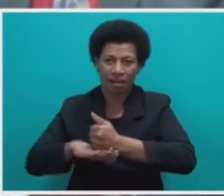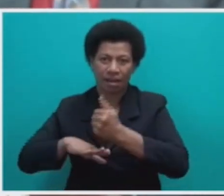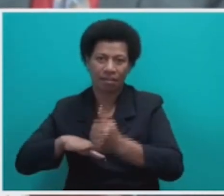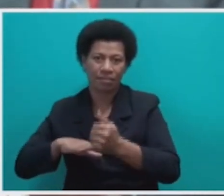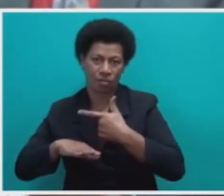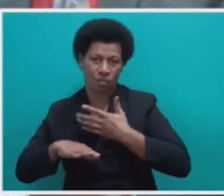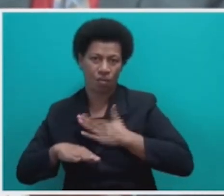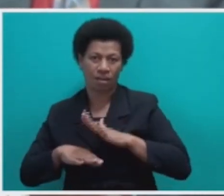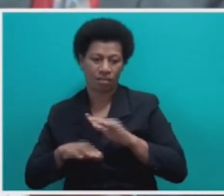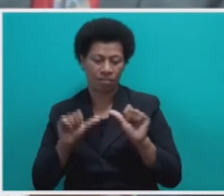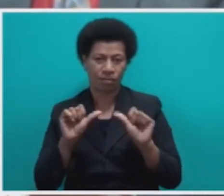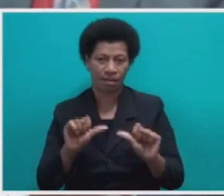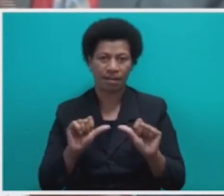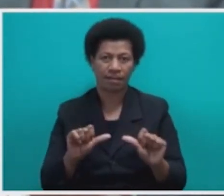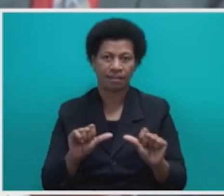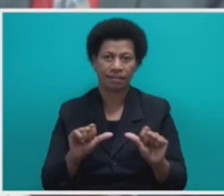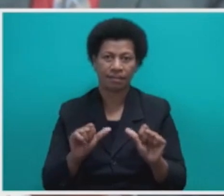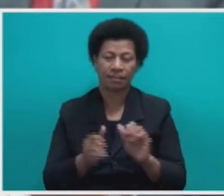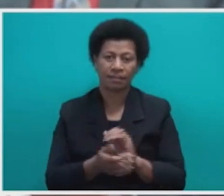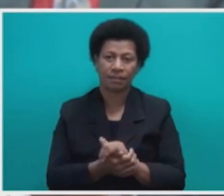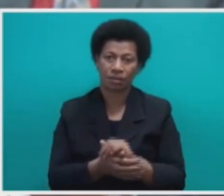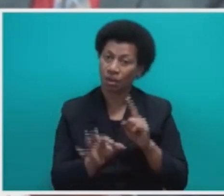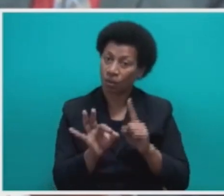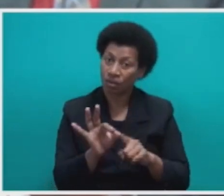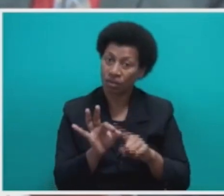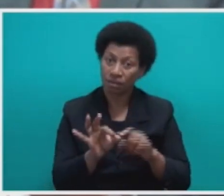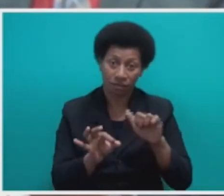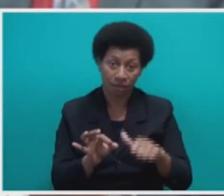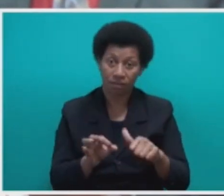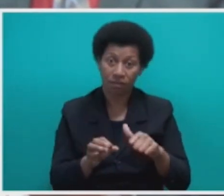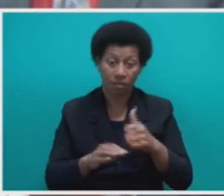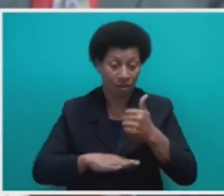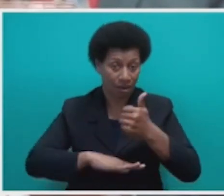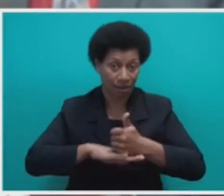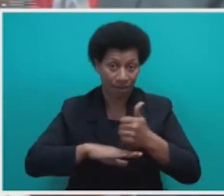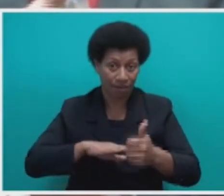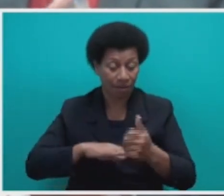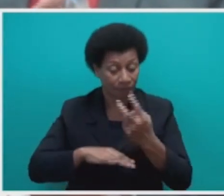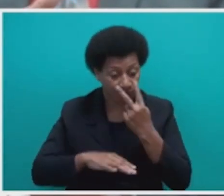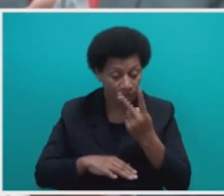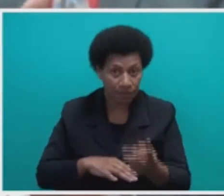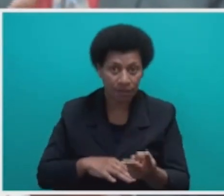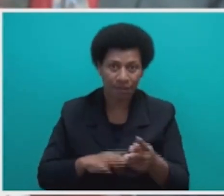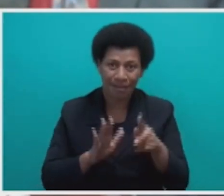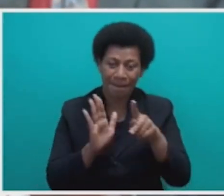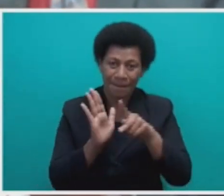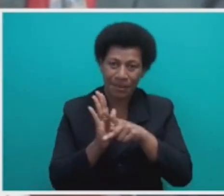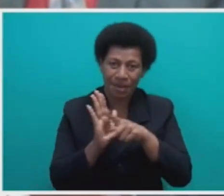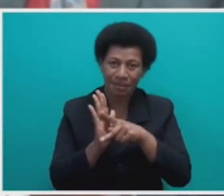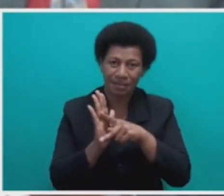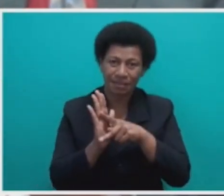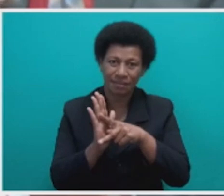Mr. Speaker said, then the question is right that government will have to look at, you know, price regulation as well.